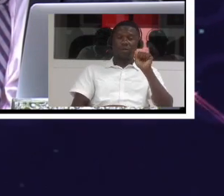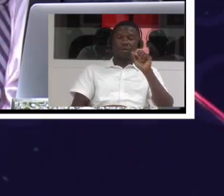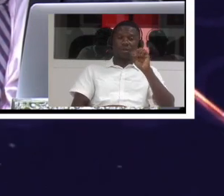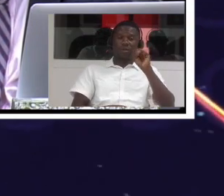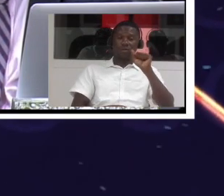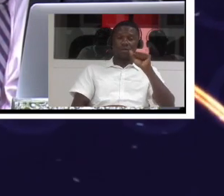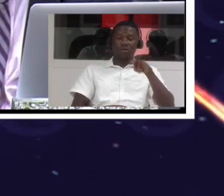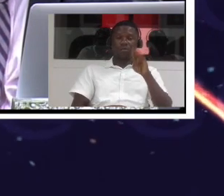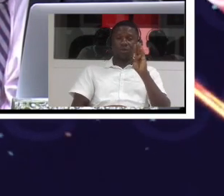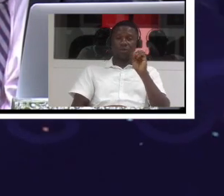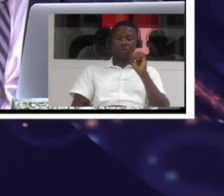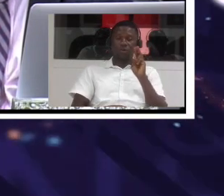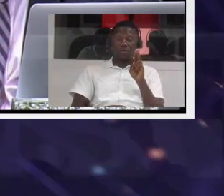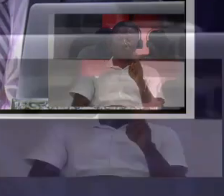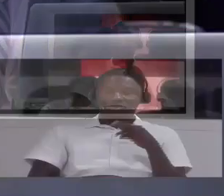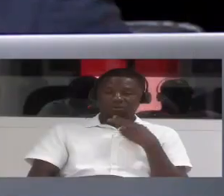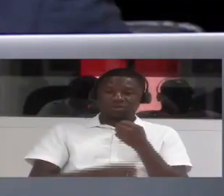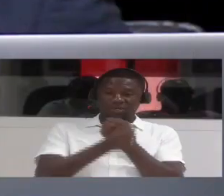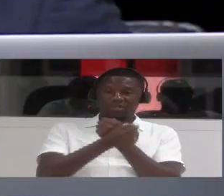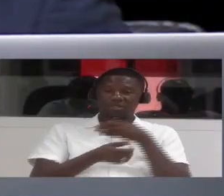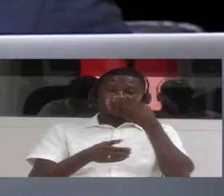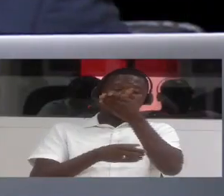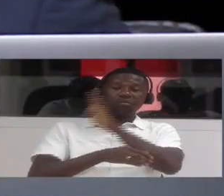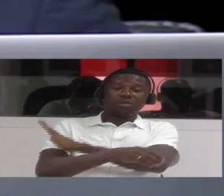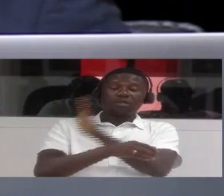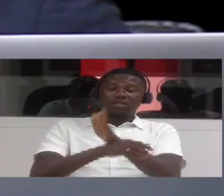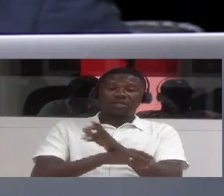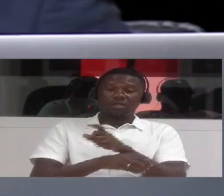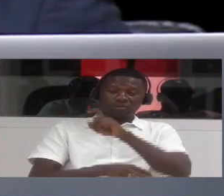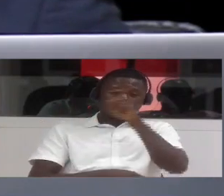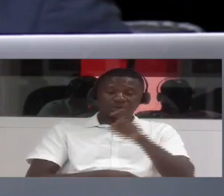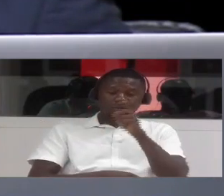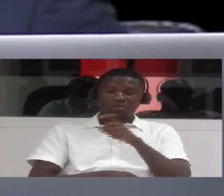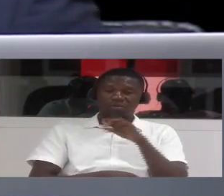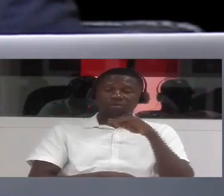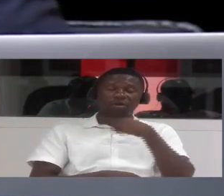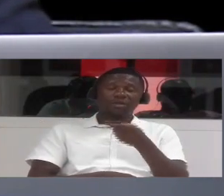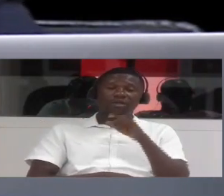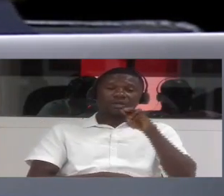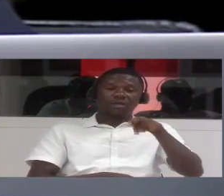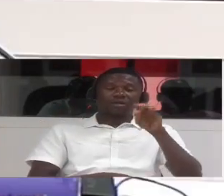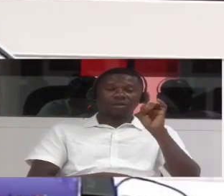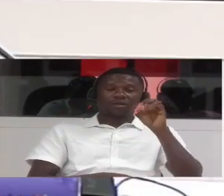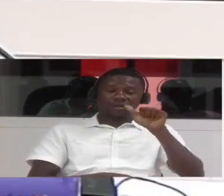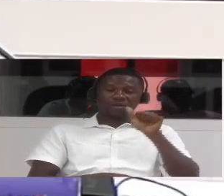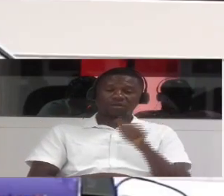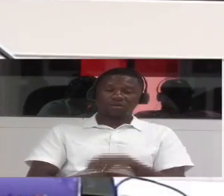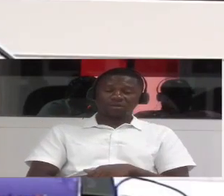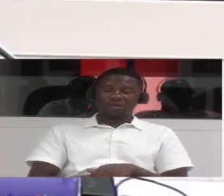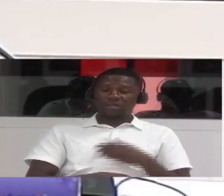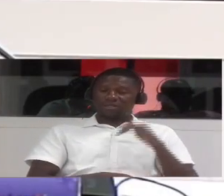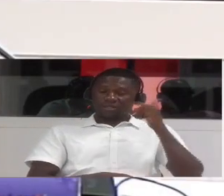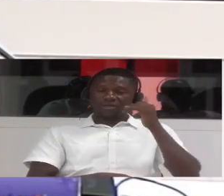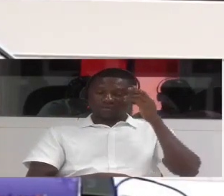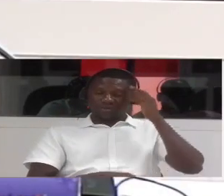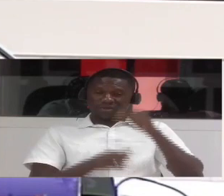Bansang? Yes. And questioned by the NIA? Yes. We understand that he was the regional